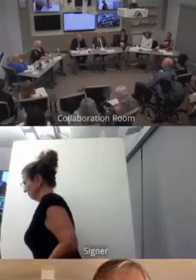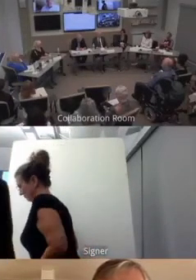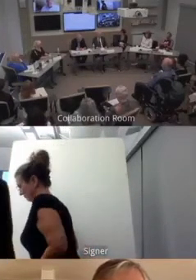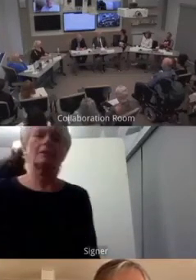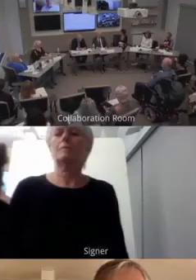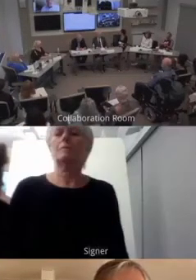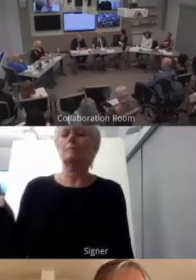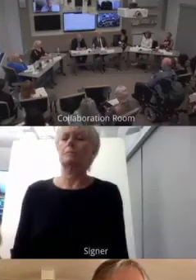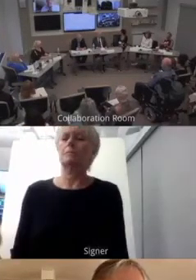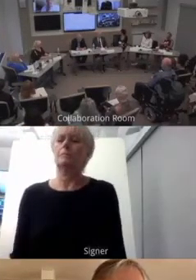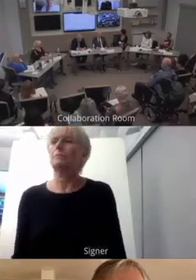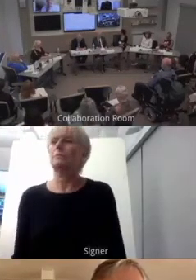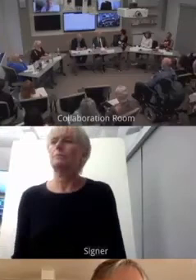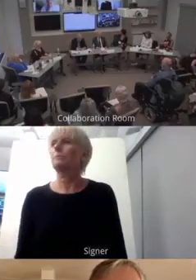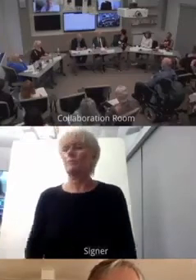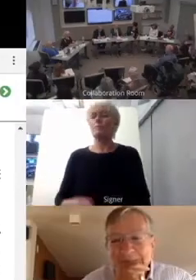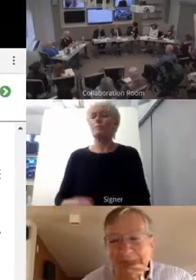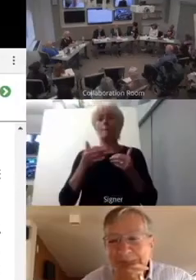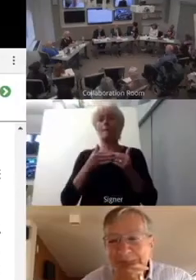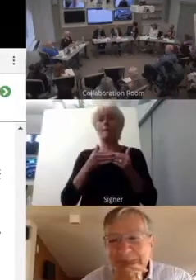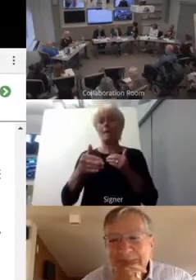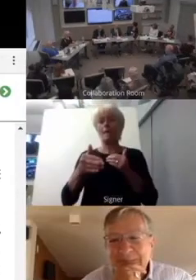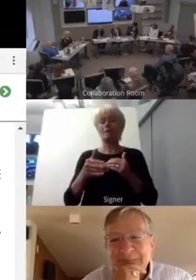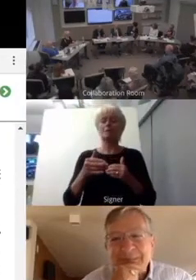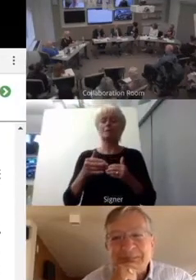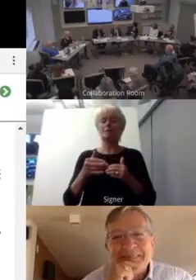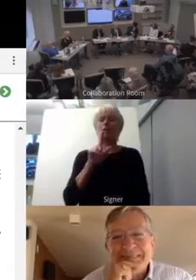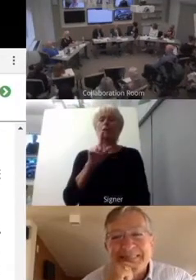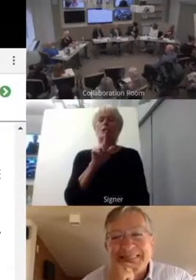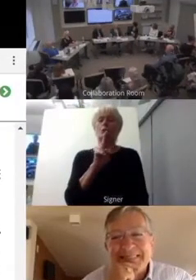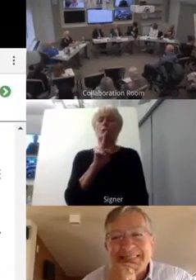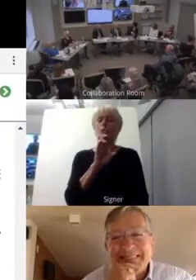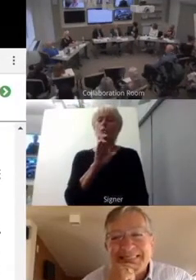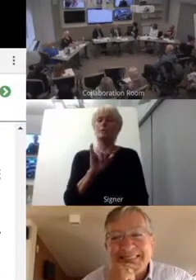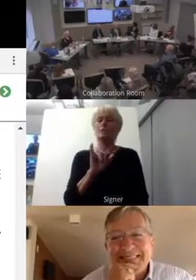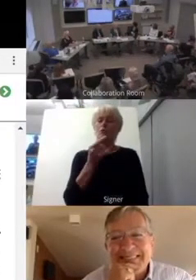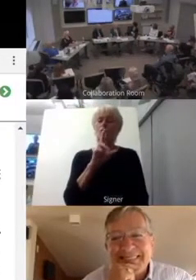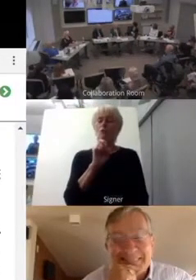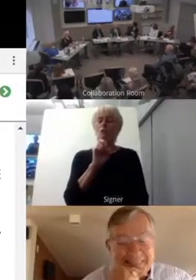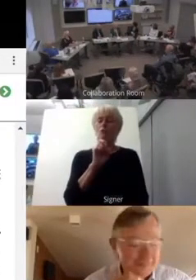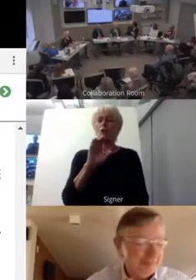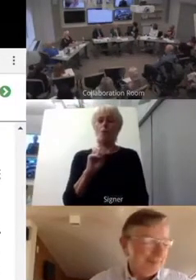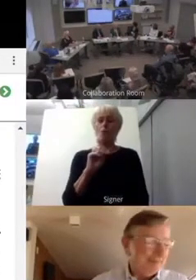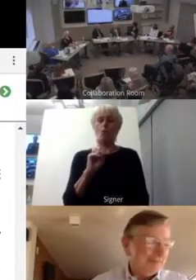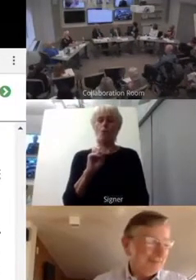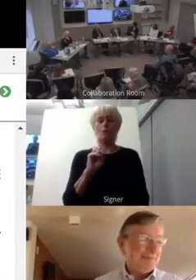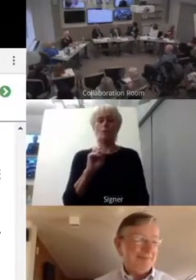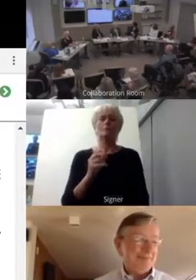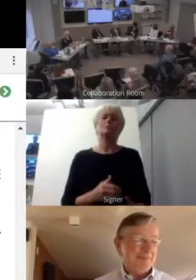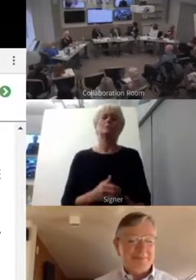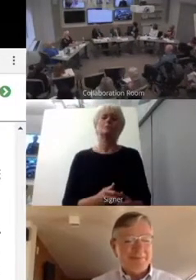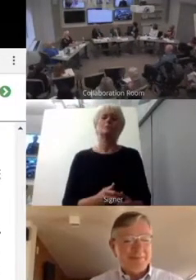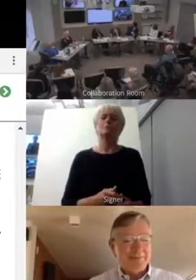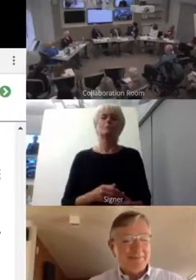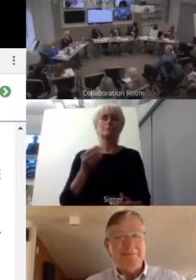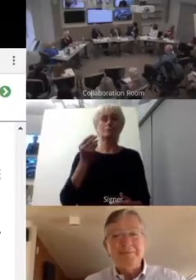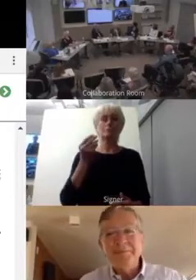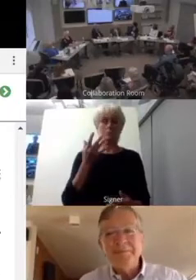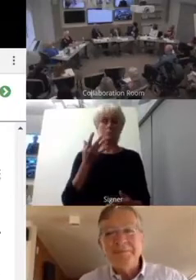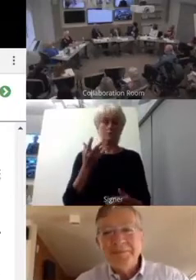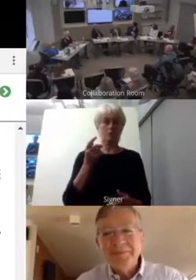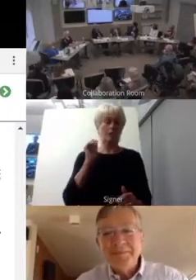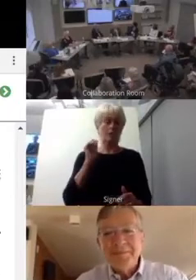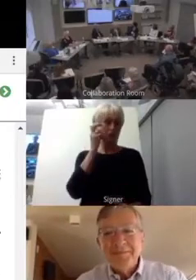California, Lucy Greco. Lucy, unmute your mic if you wouldn't mind, and just let me know you're there, please. Done that, and it's Alberta,